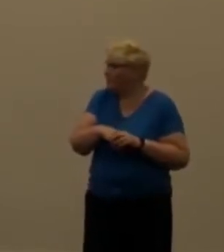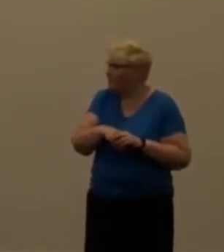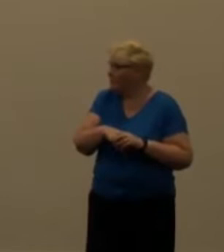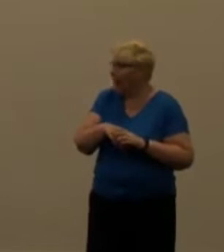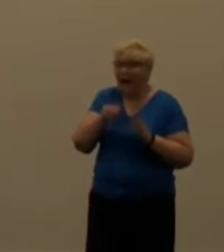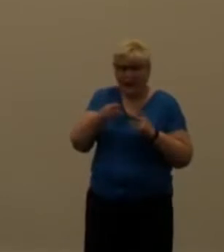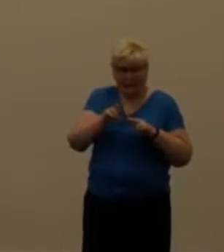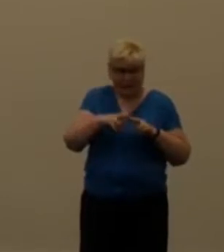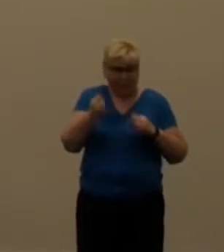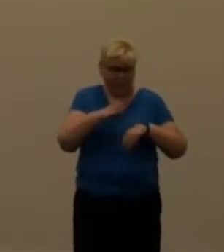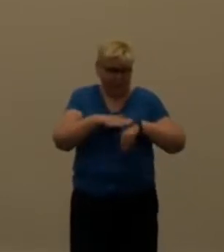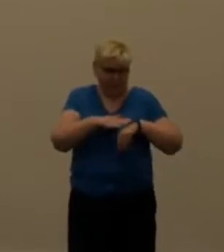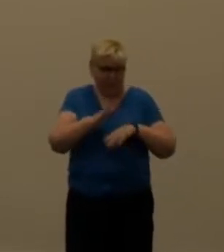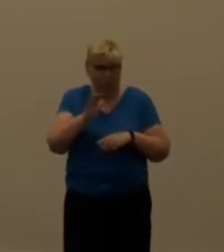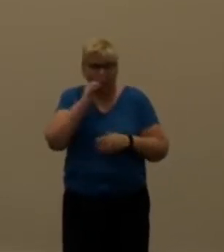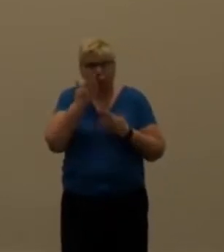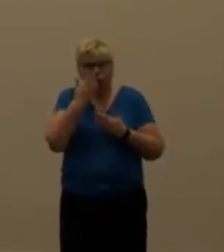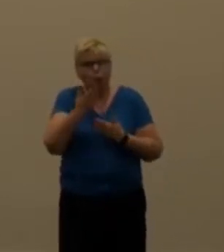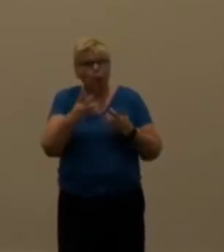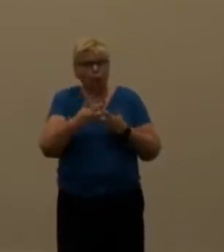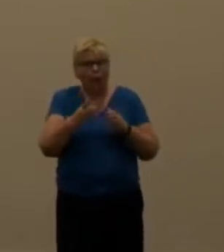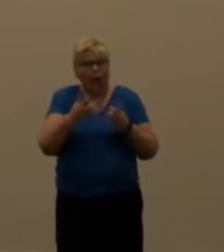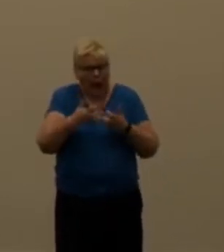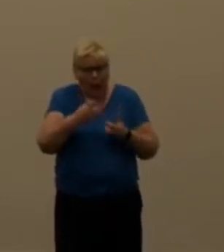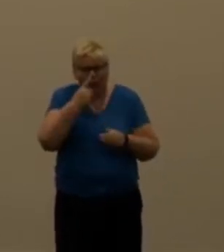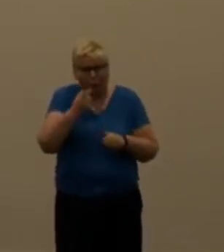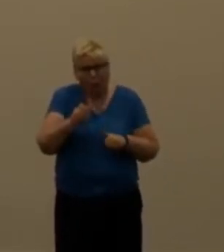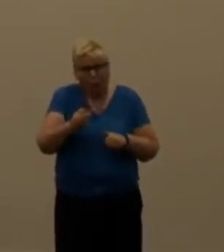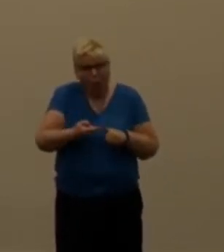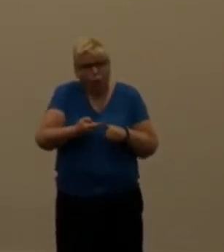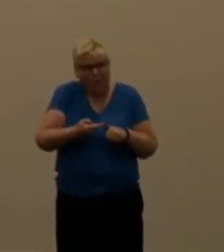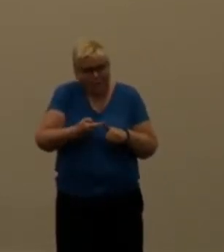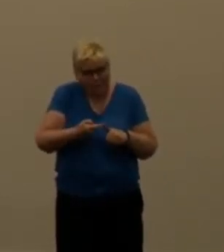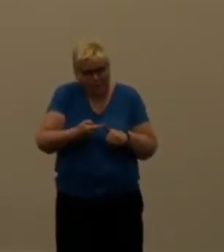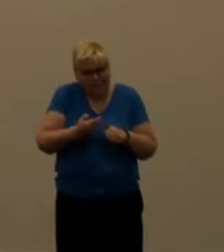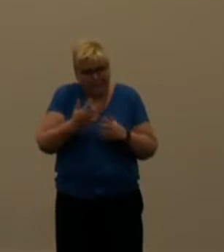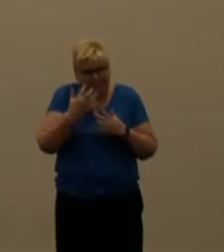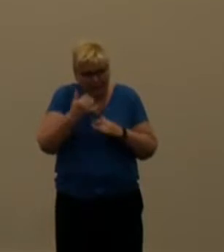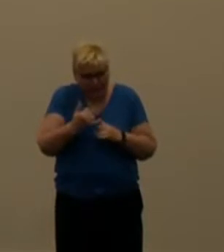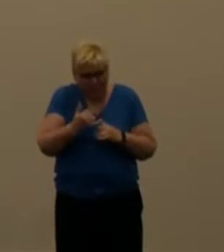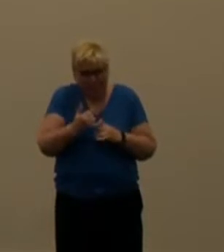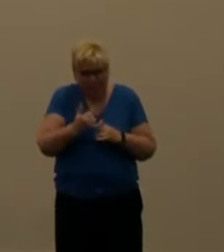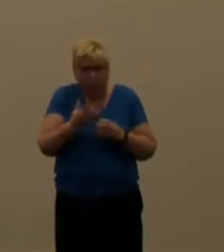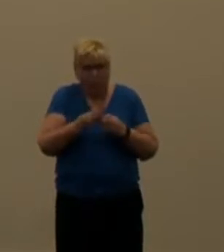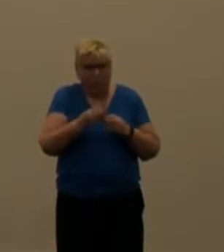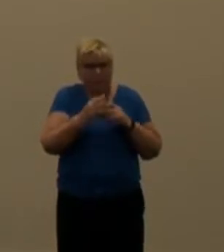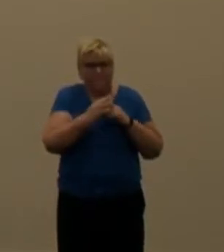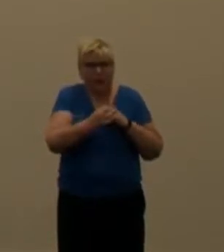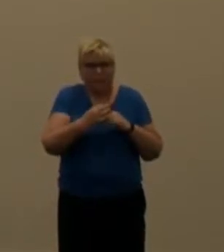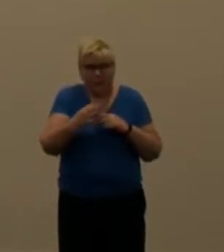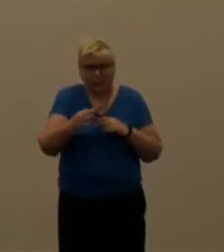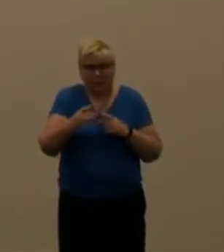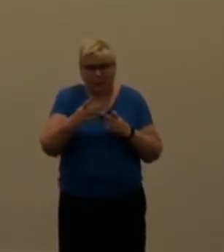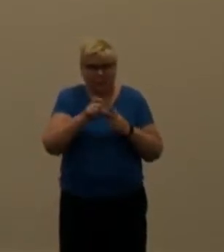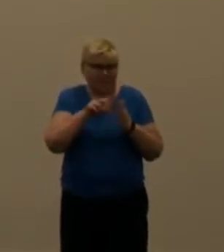we have some time, I'm going to show you how can we also automate unit tests with pipelines in Azure